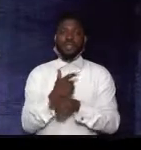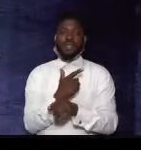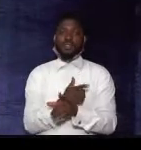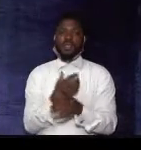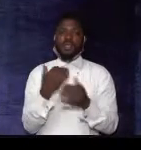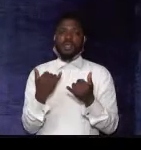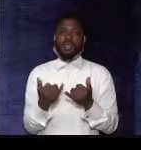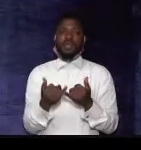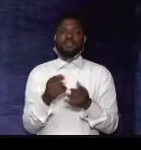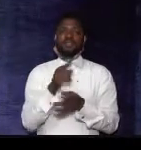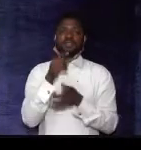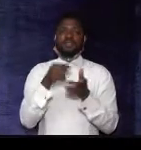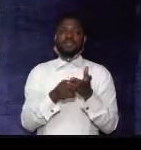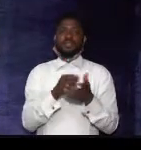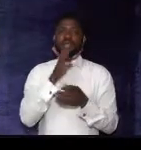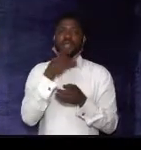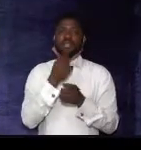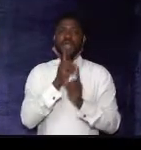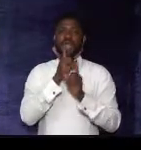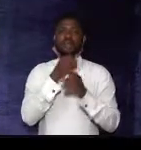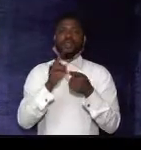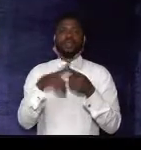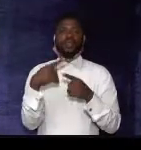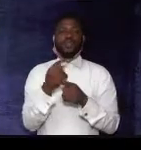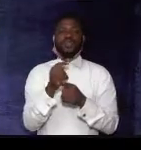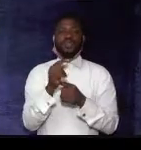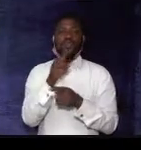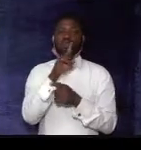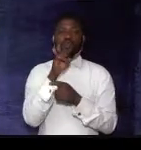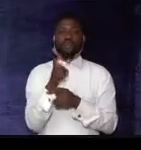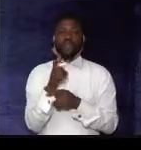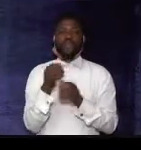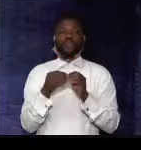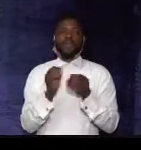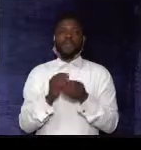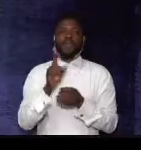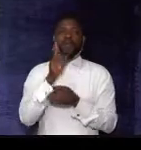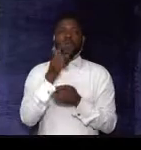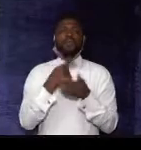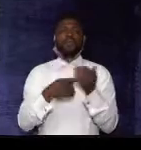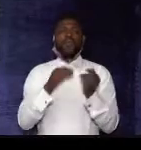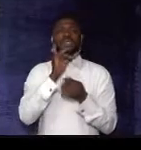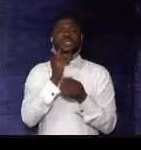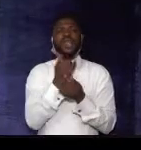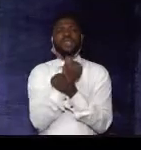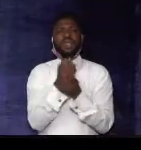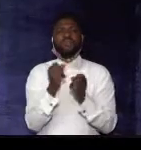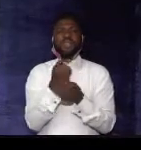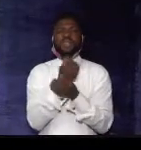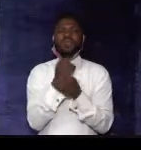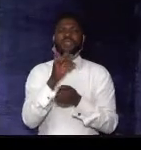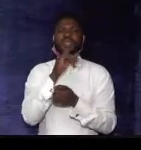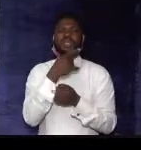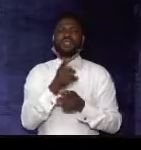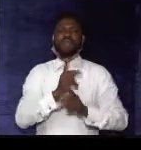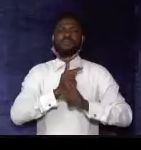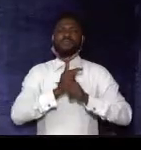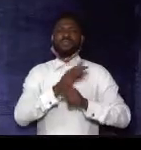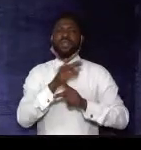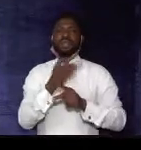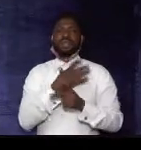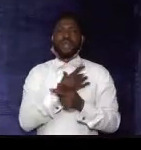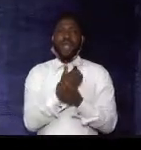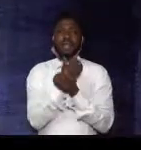today's lesson. Now these are the answers to the questions. Question number 1, what is safety? Safety